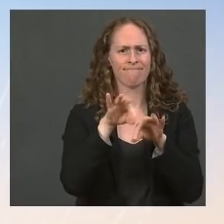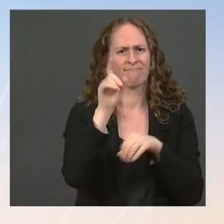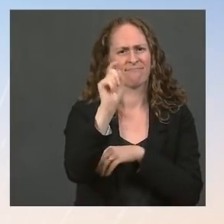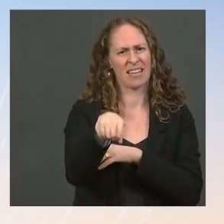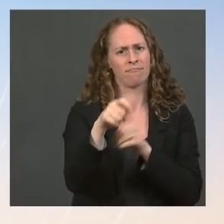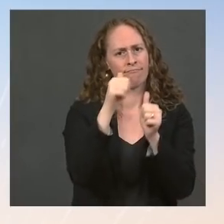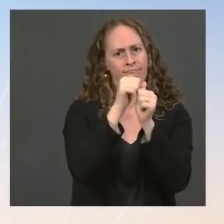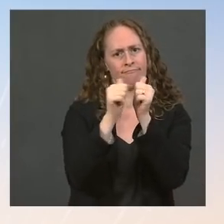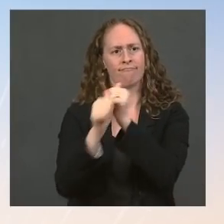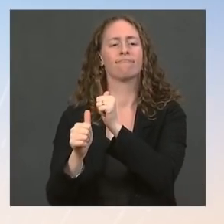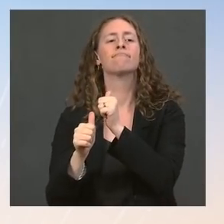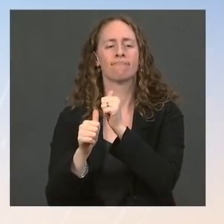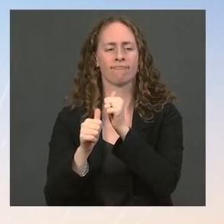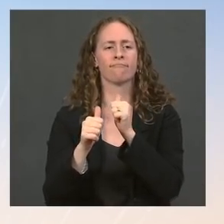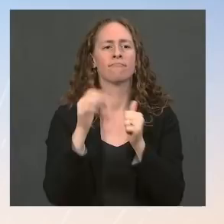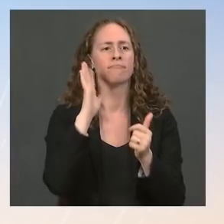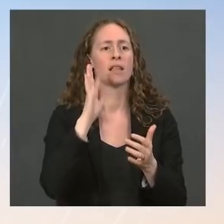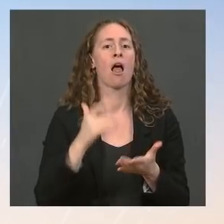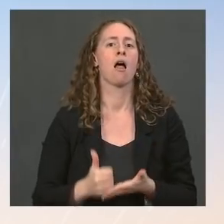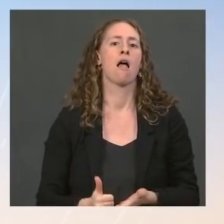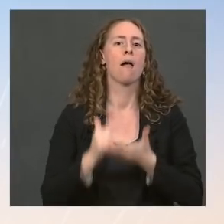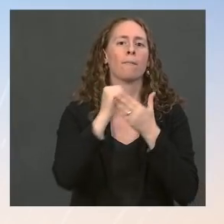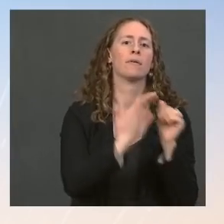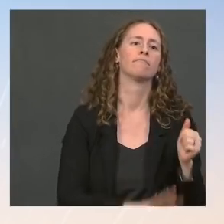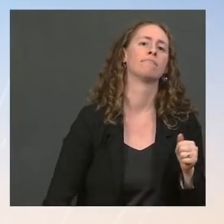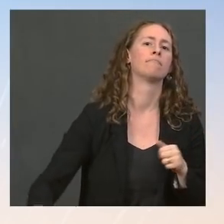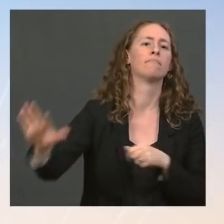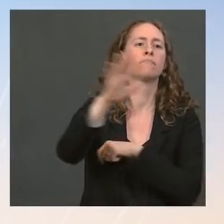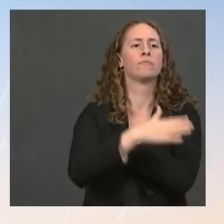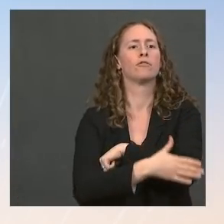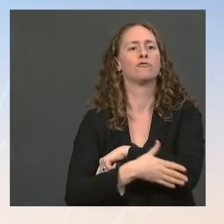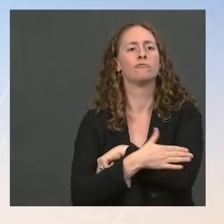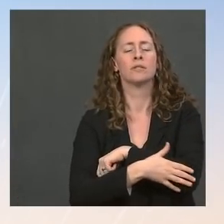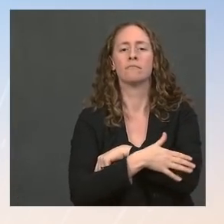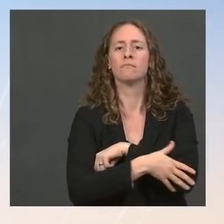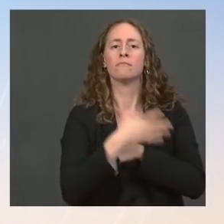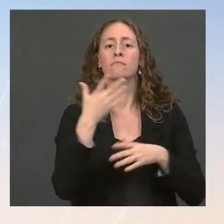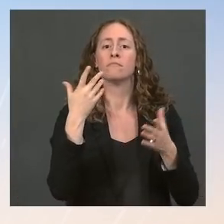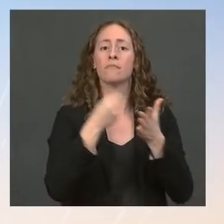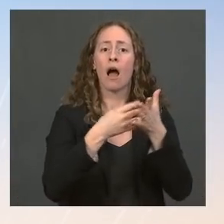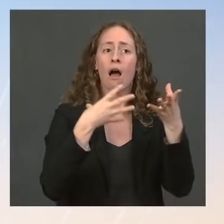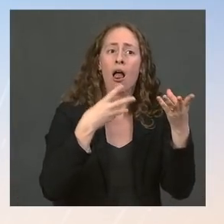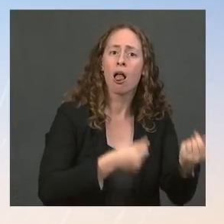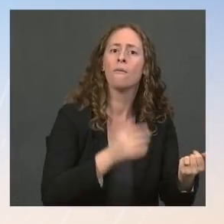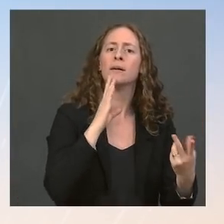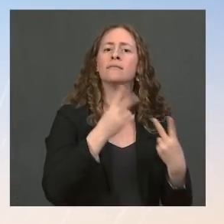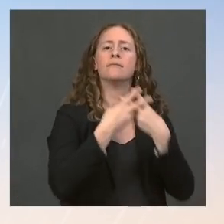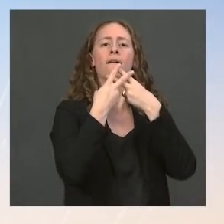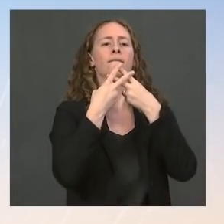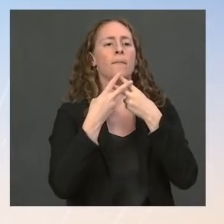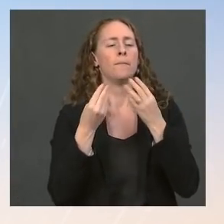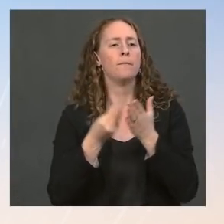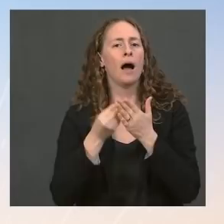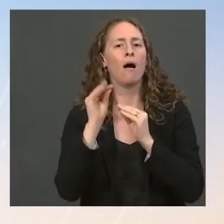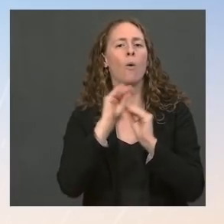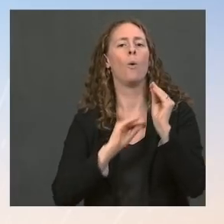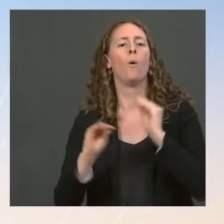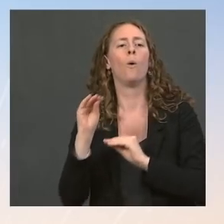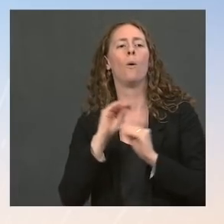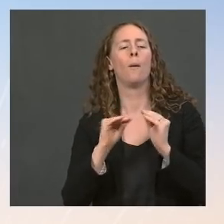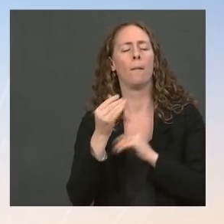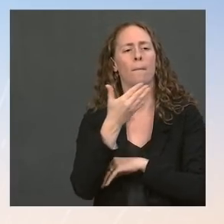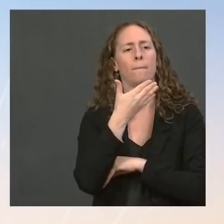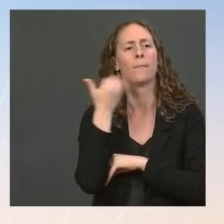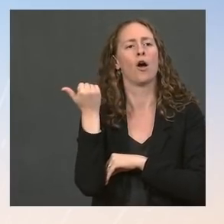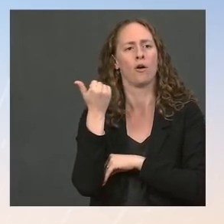impact they'll have on the American people. We know they'll lower costs for people. We know they will be a huge down payment toward addressing our climate